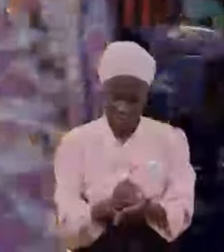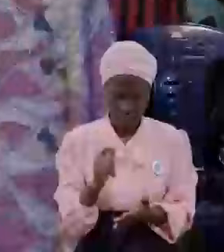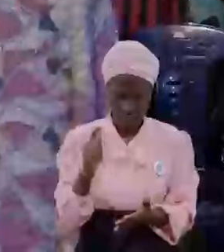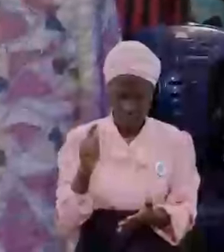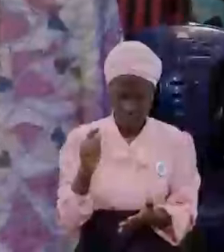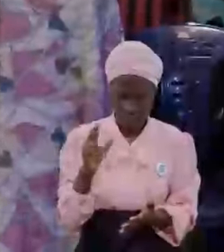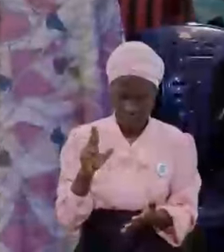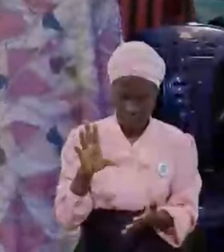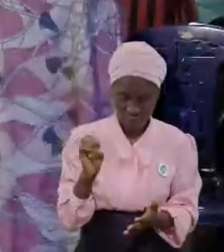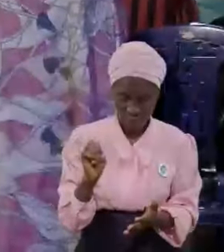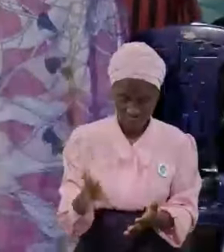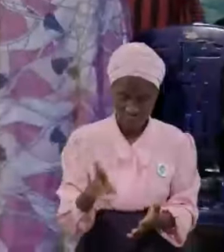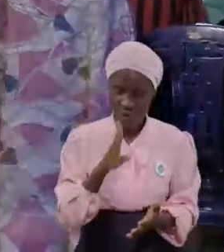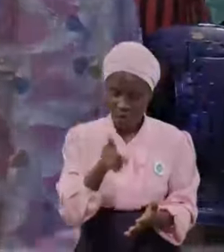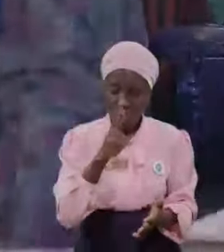Jesus' name.